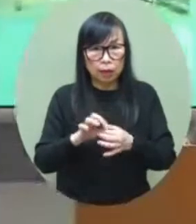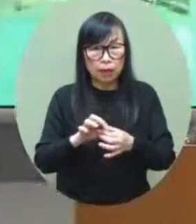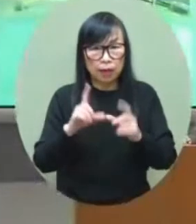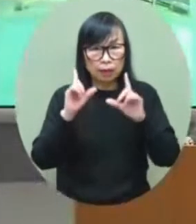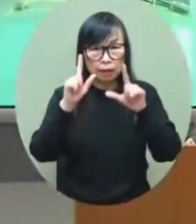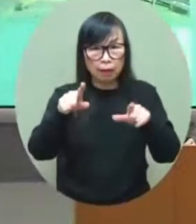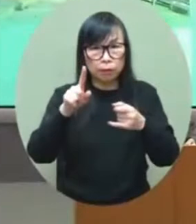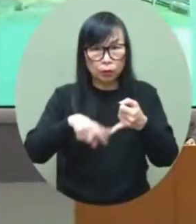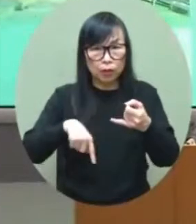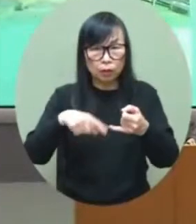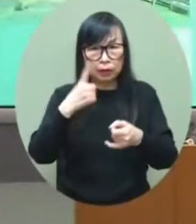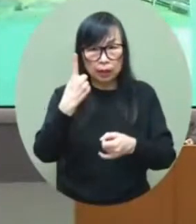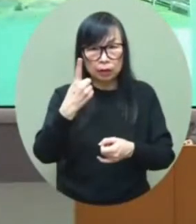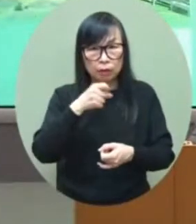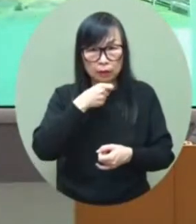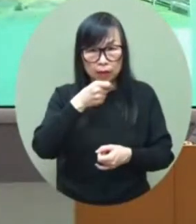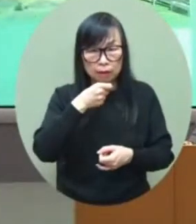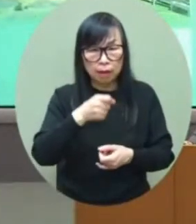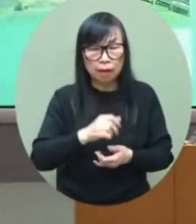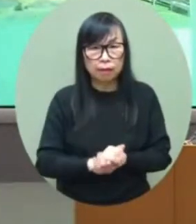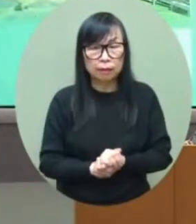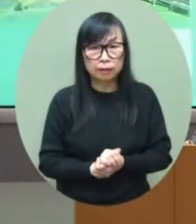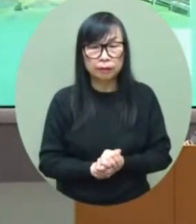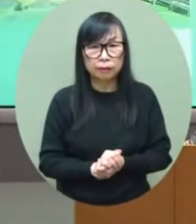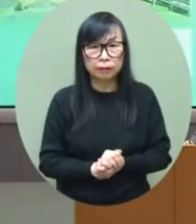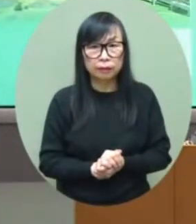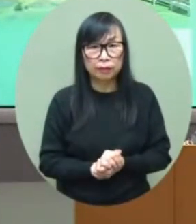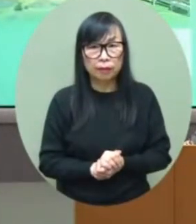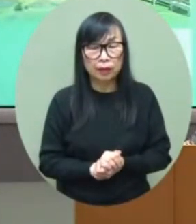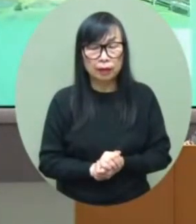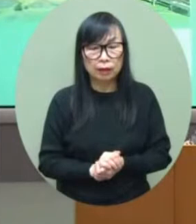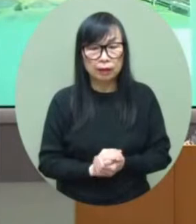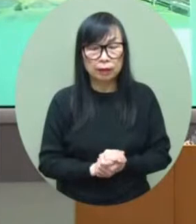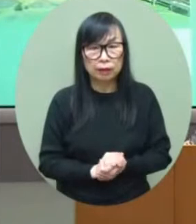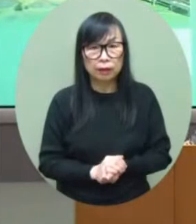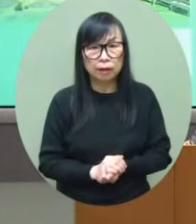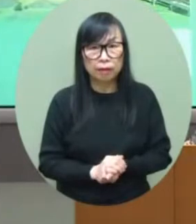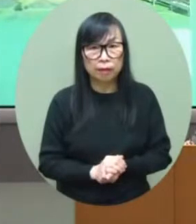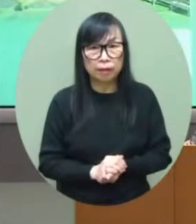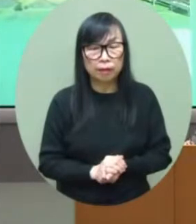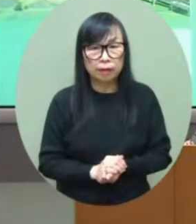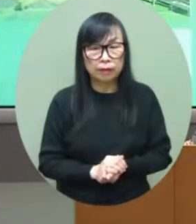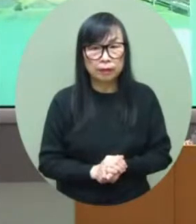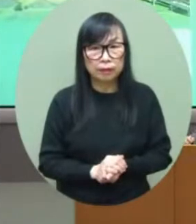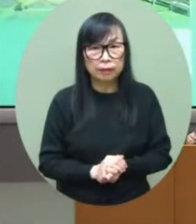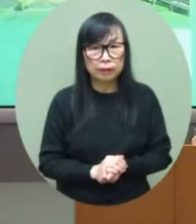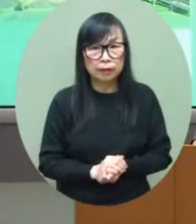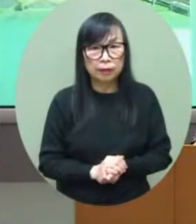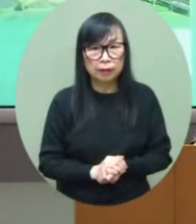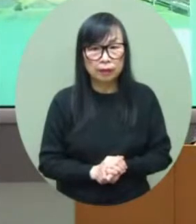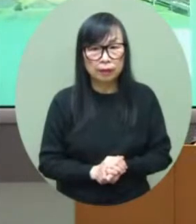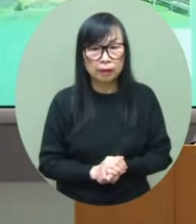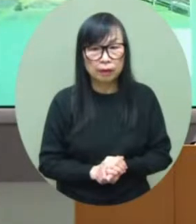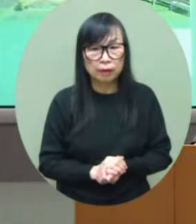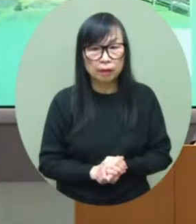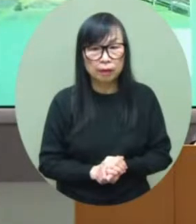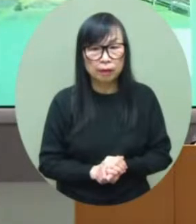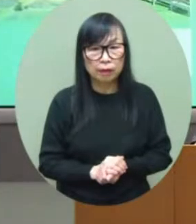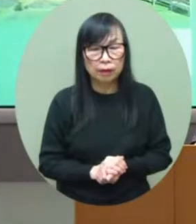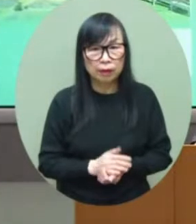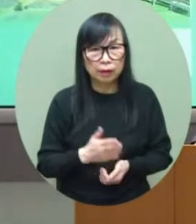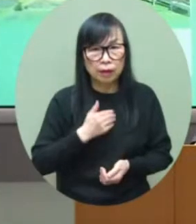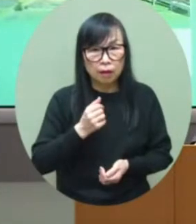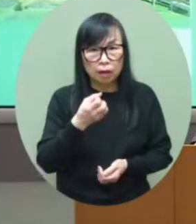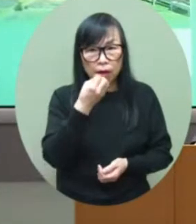It's almost time. The last question to the right on the third row, the lady in